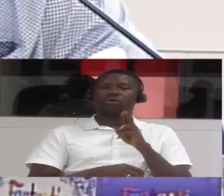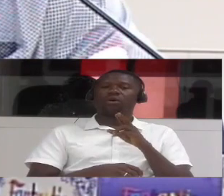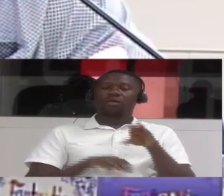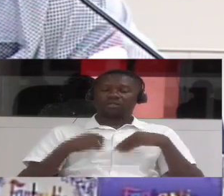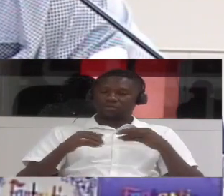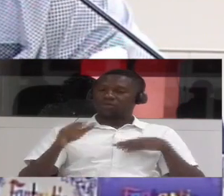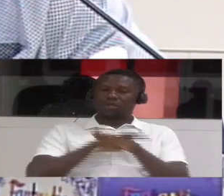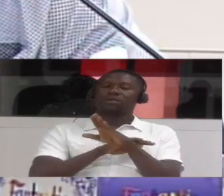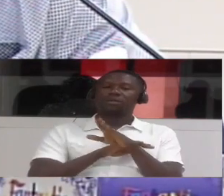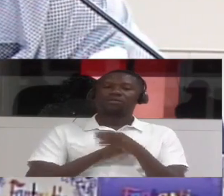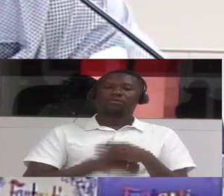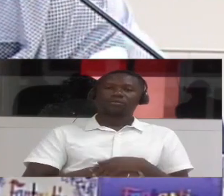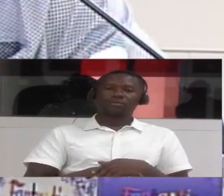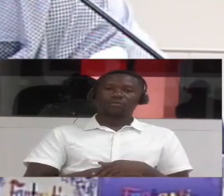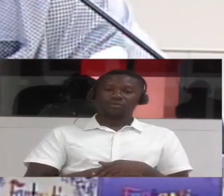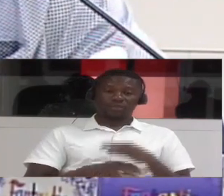Interesting.